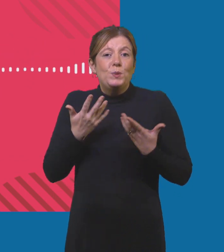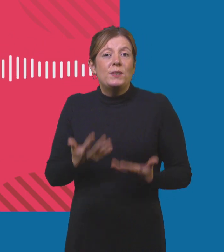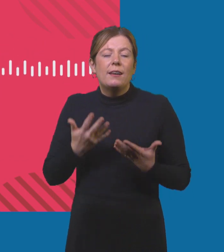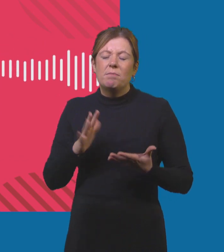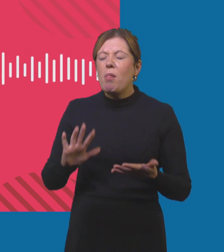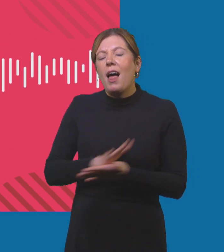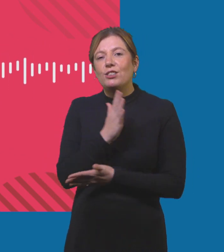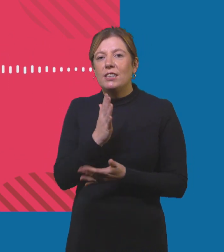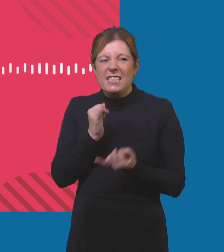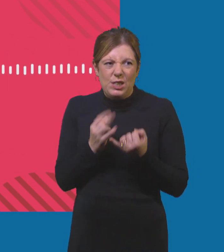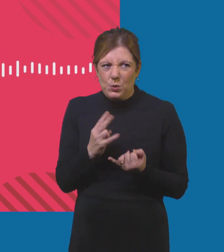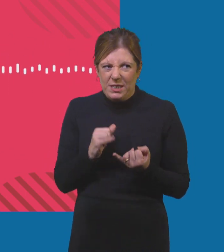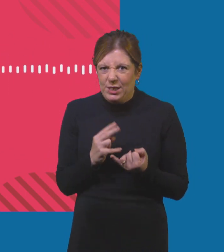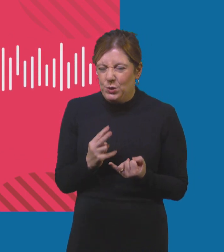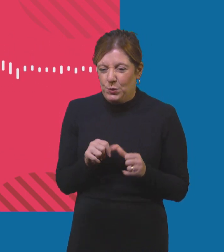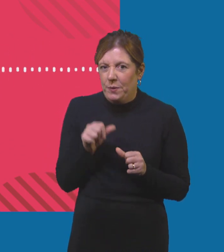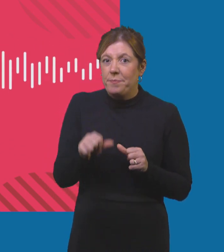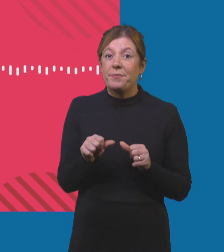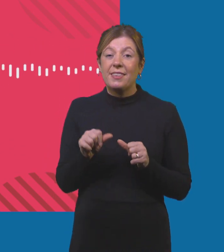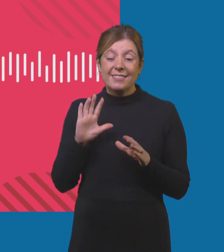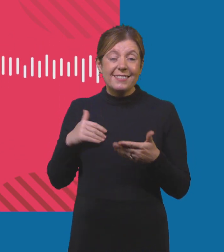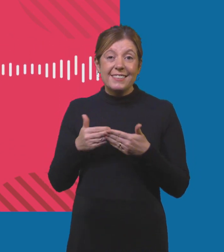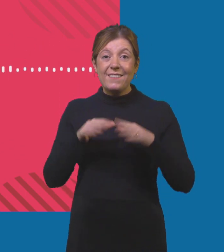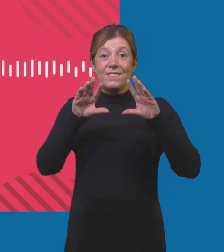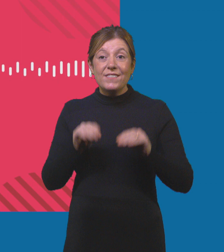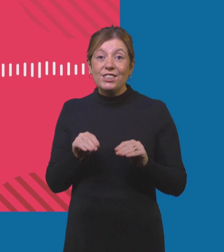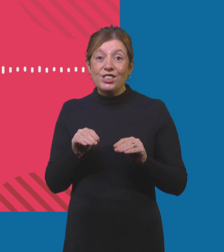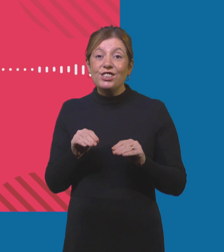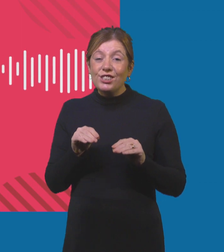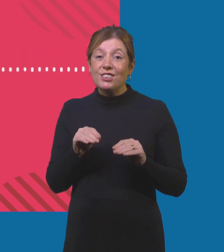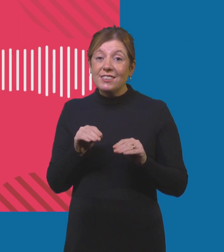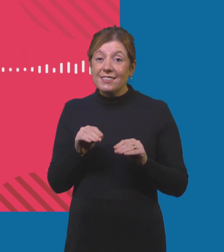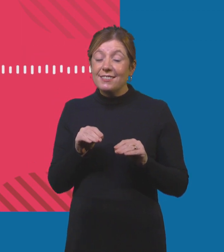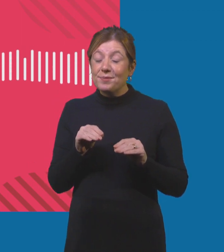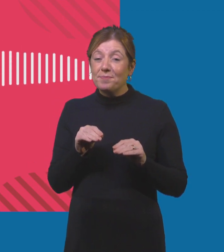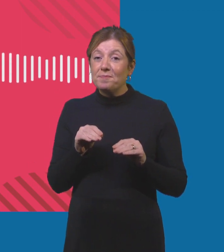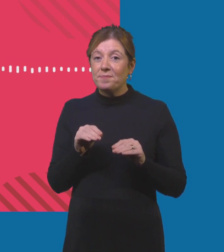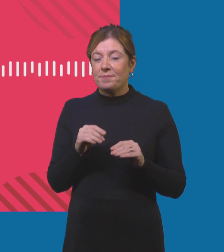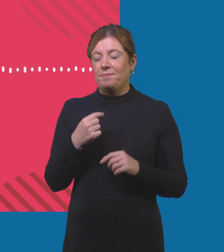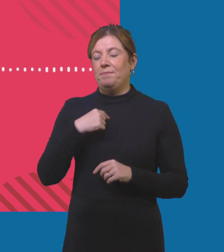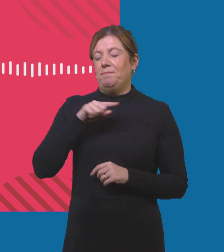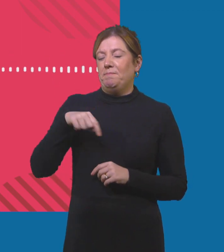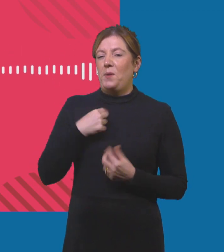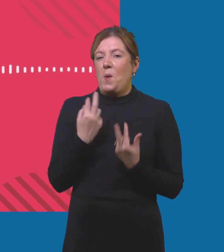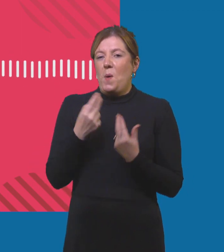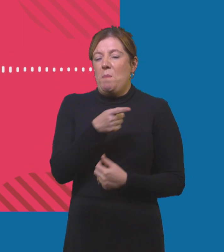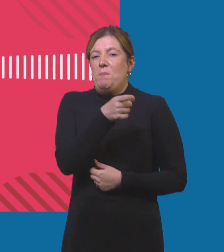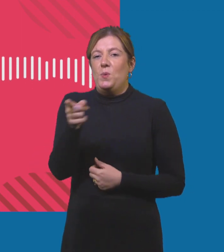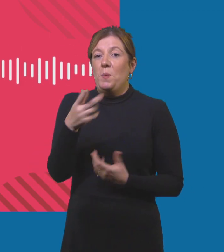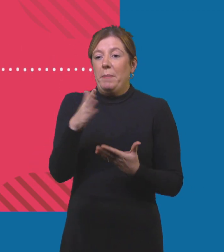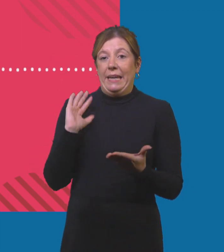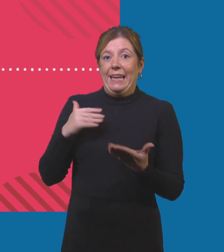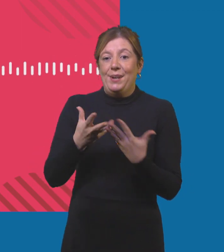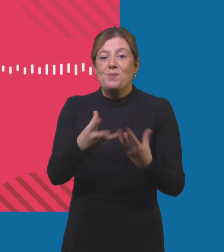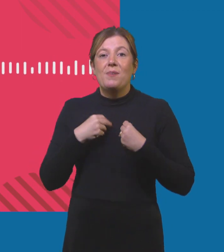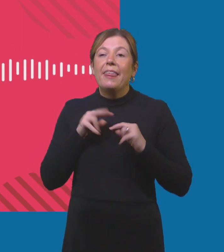pleasure, really. Season enjoyed 2, season 2. And that's it for this season of the Motability Lifestyle Pod. We really hope you've enjoyed the ride.